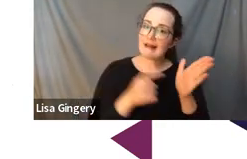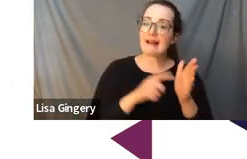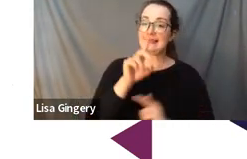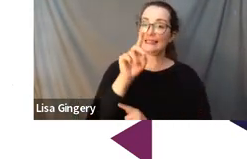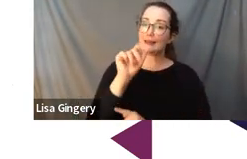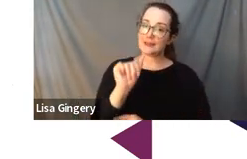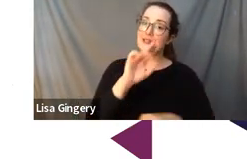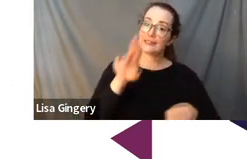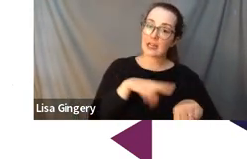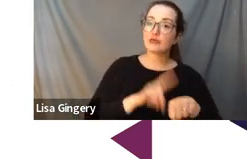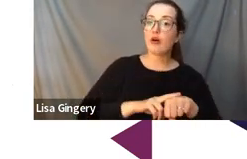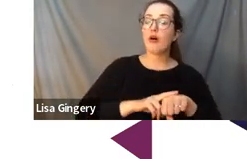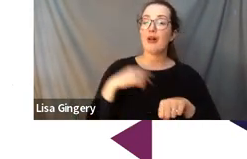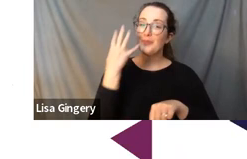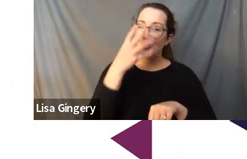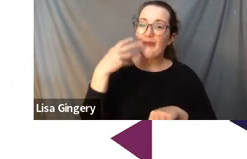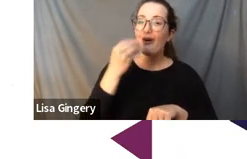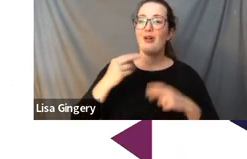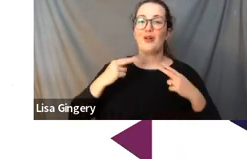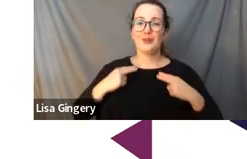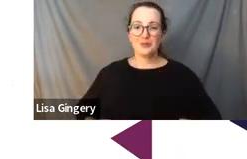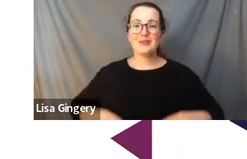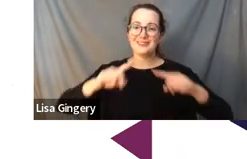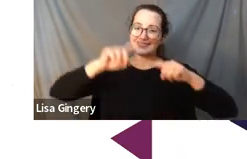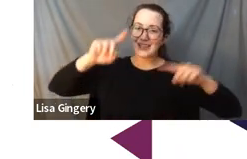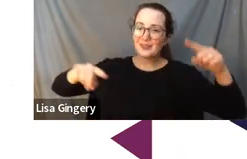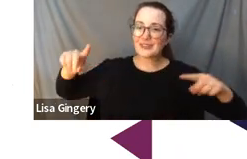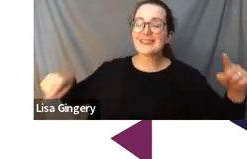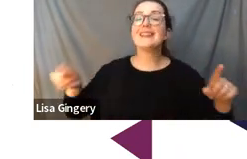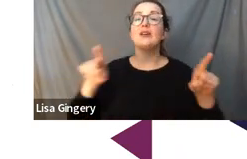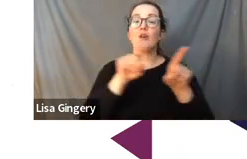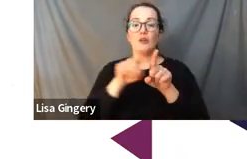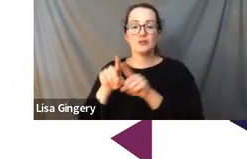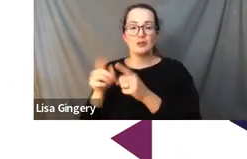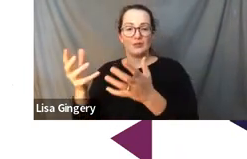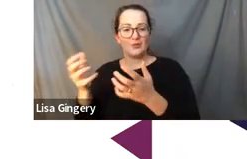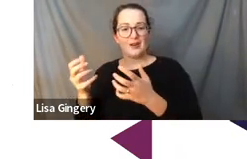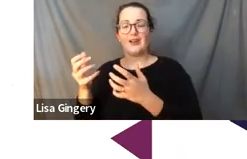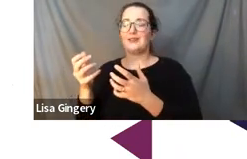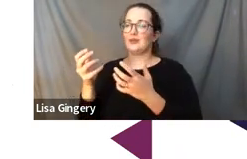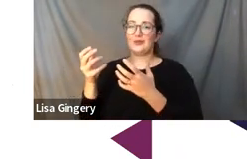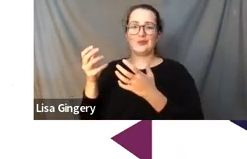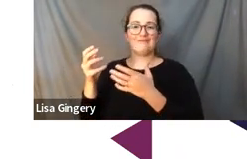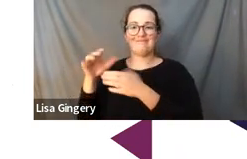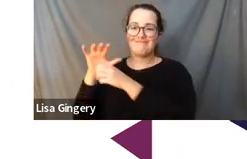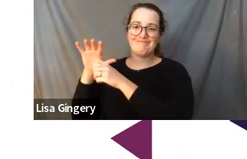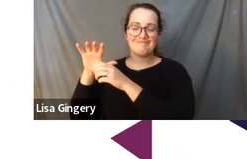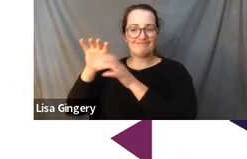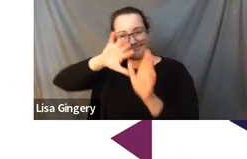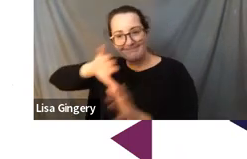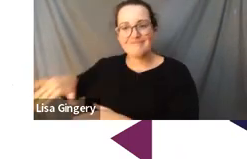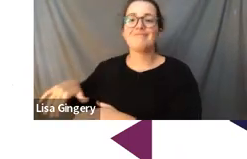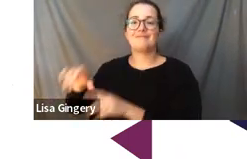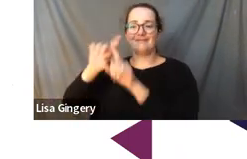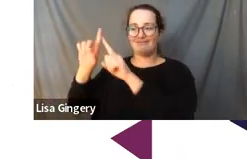human diversity while collaborating to dismantle all forms of oppression. Our vision is that we envision a world